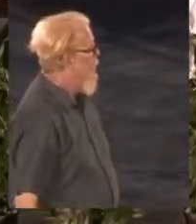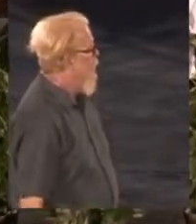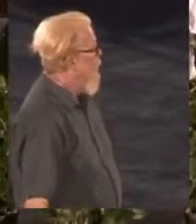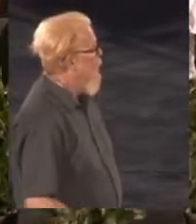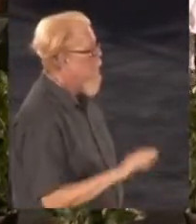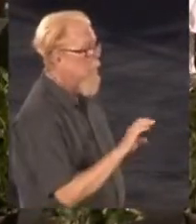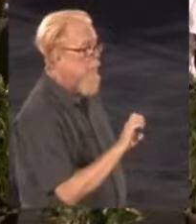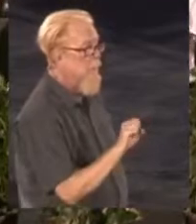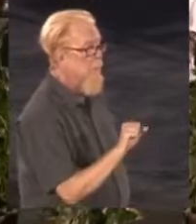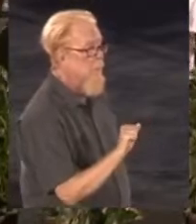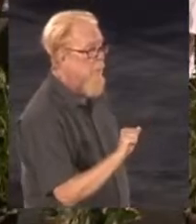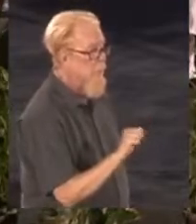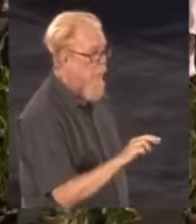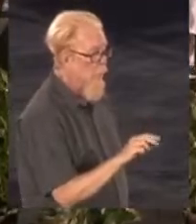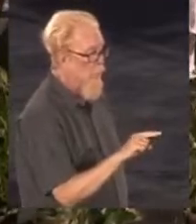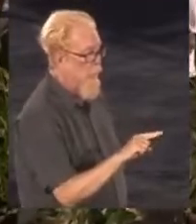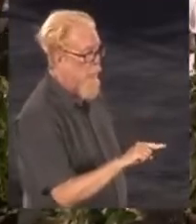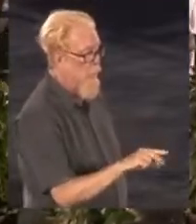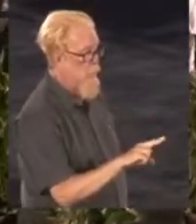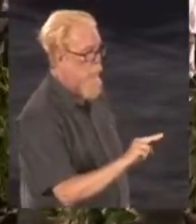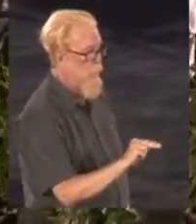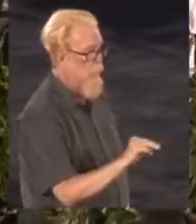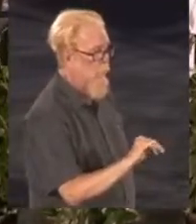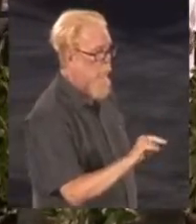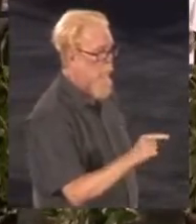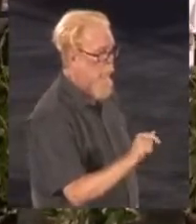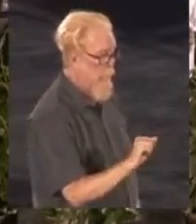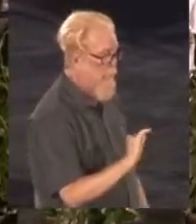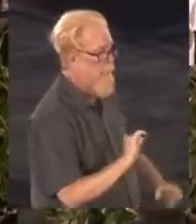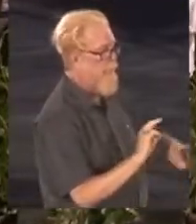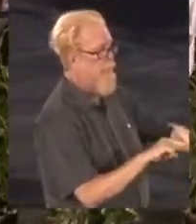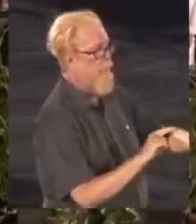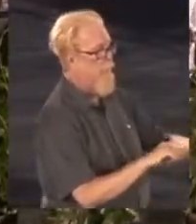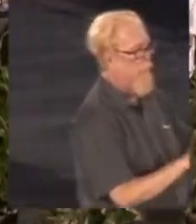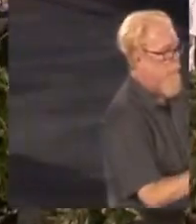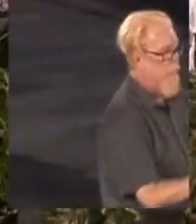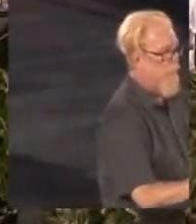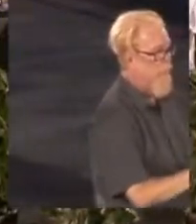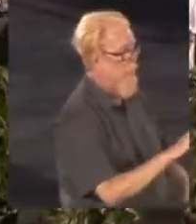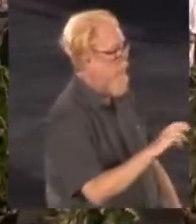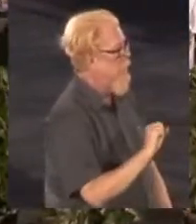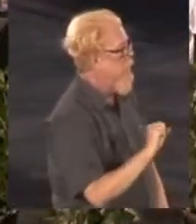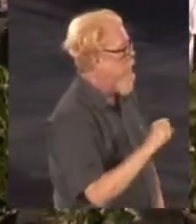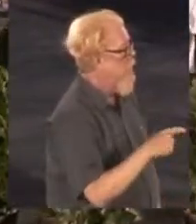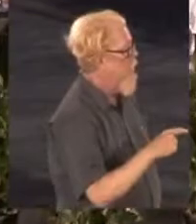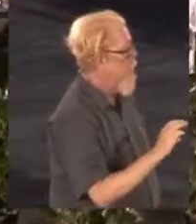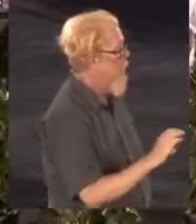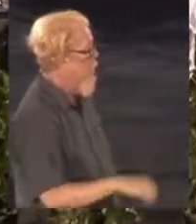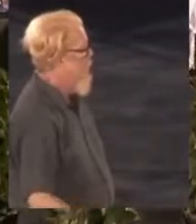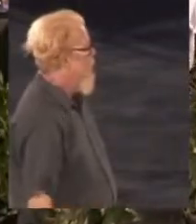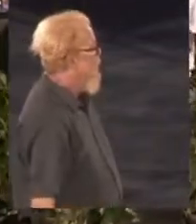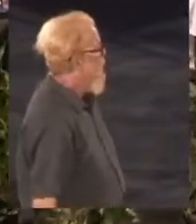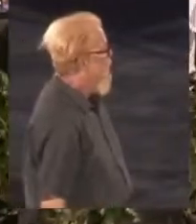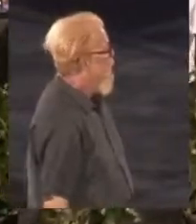Cesar Zuniga will be attending St. Phillips College.